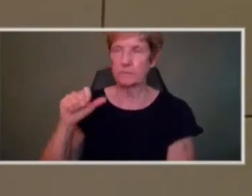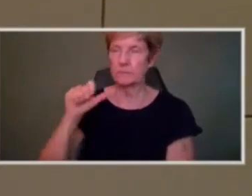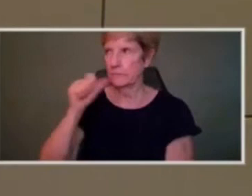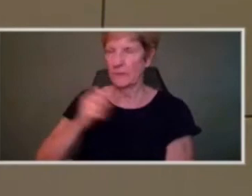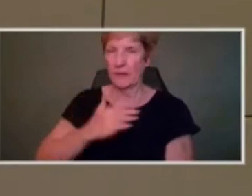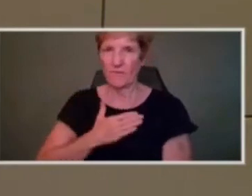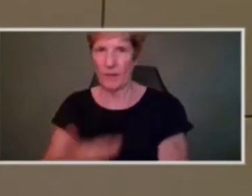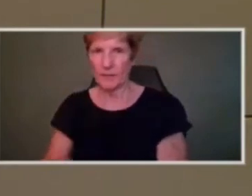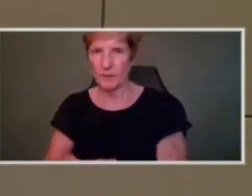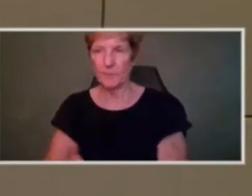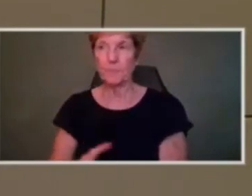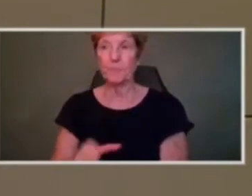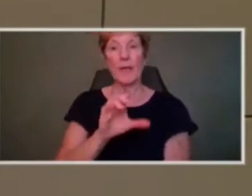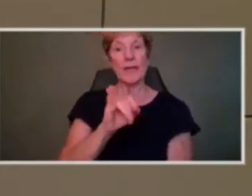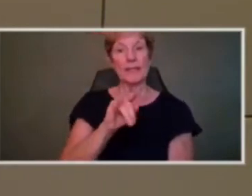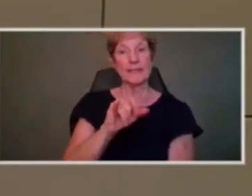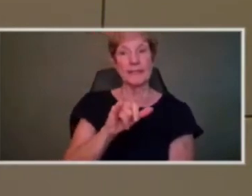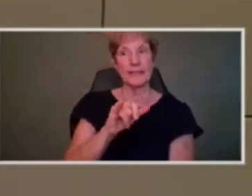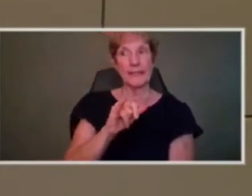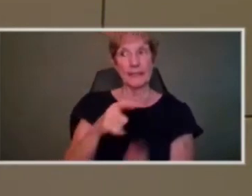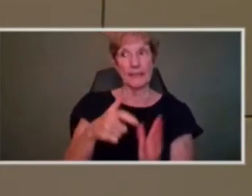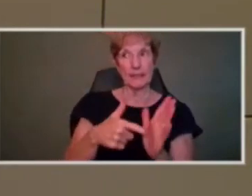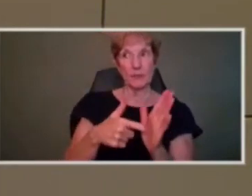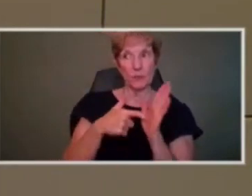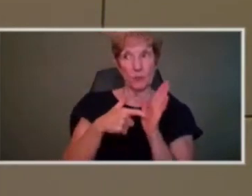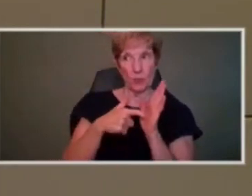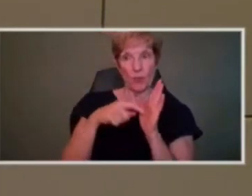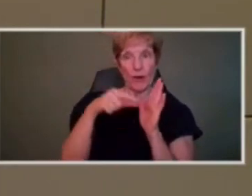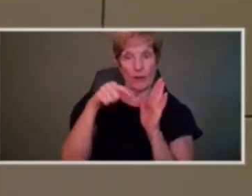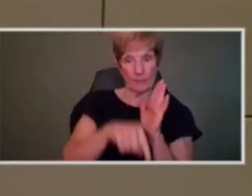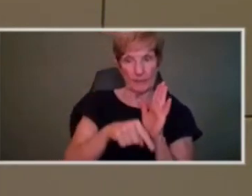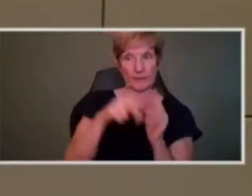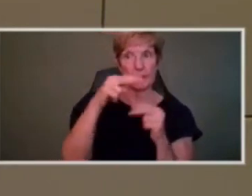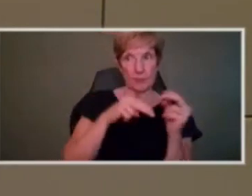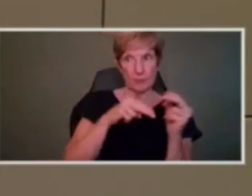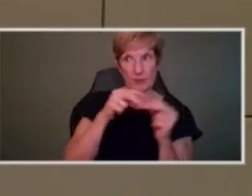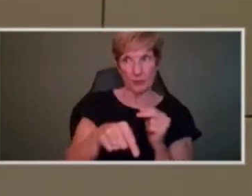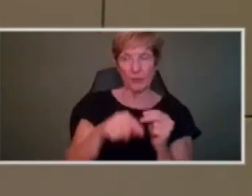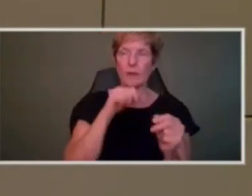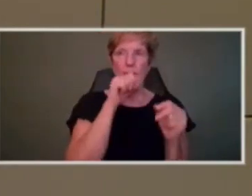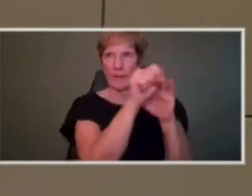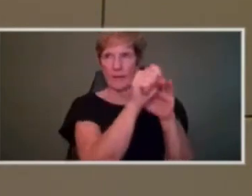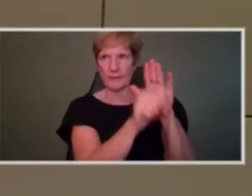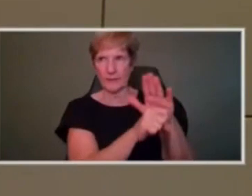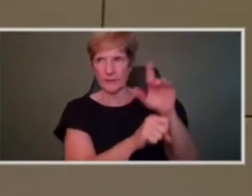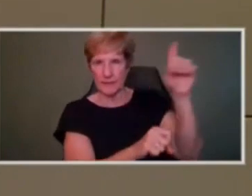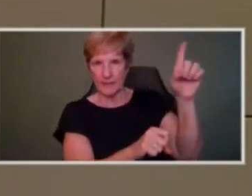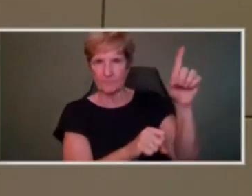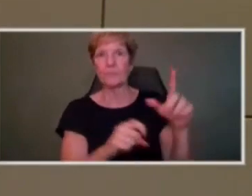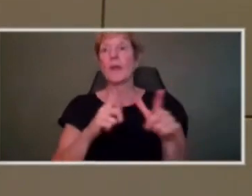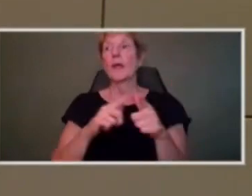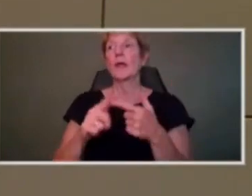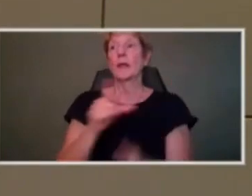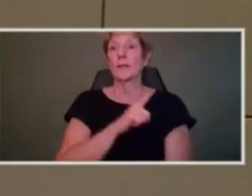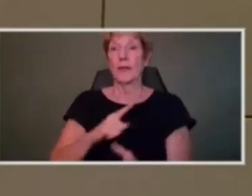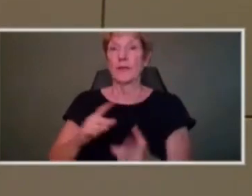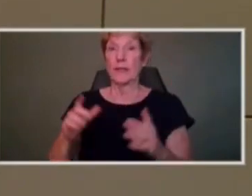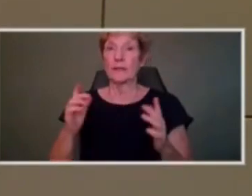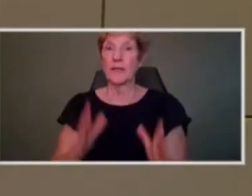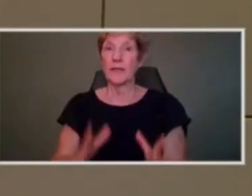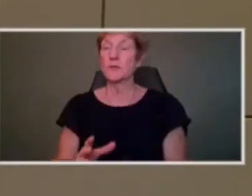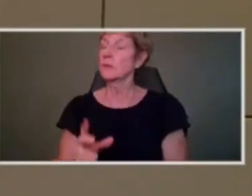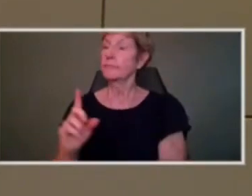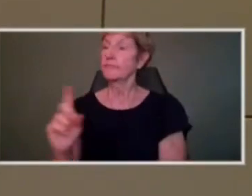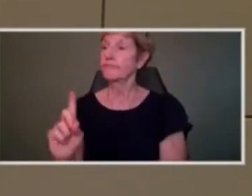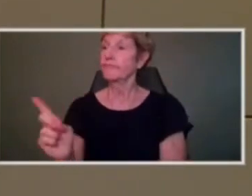city specifications and not to state specifications. Then the legislature outlawed involuntary